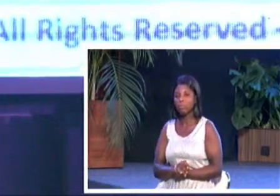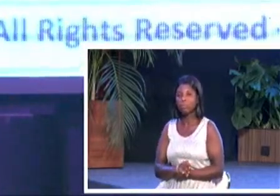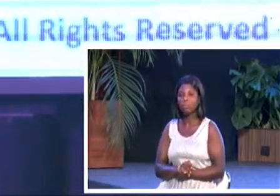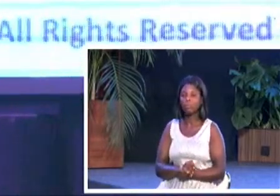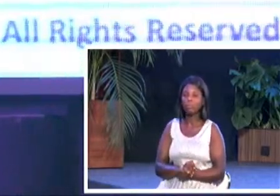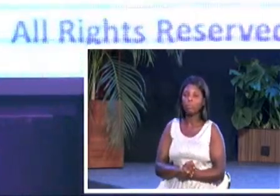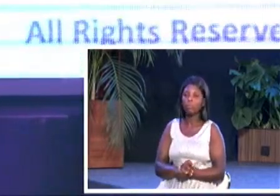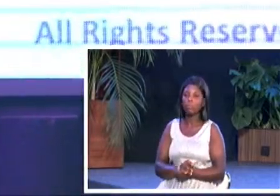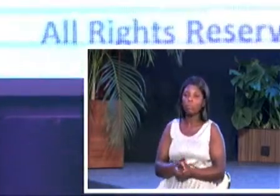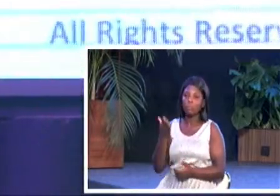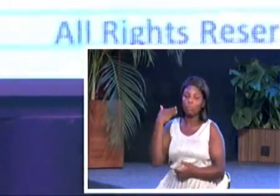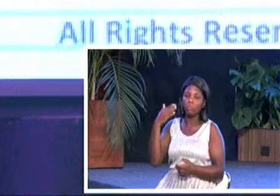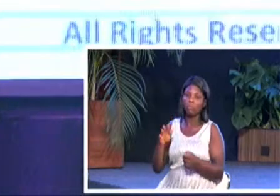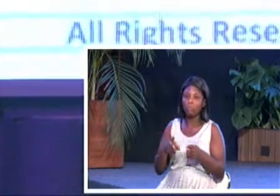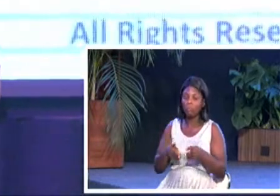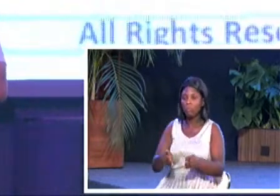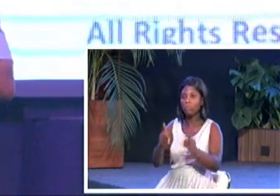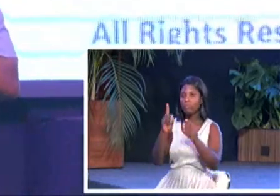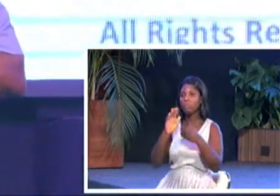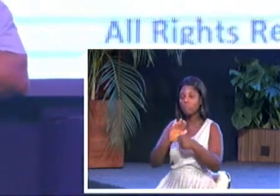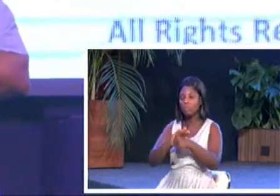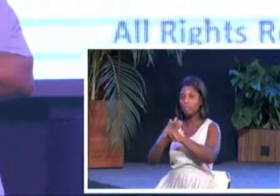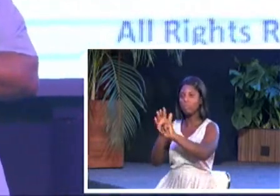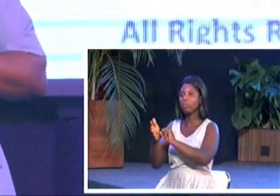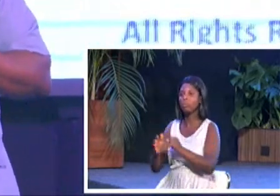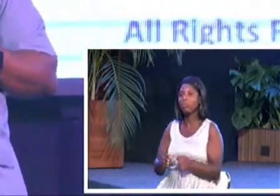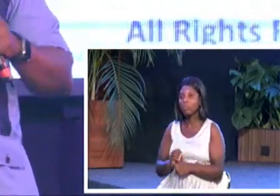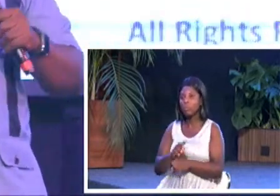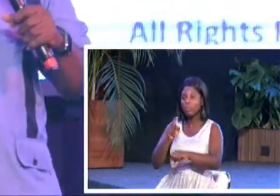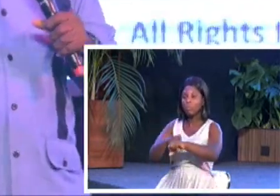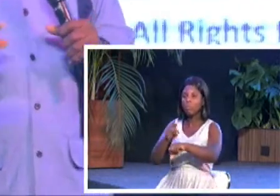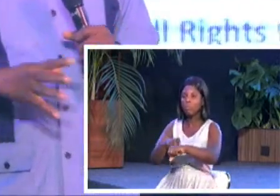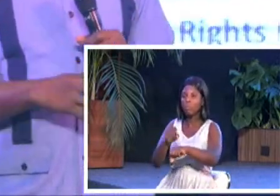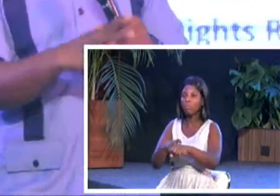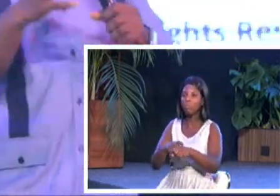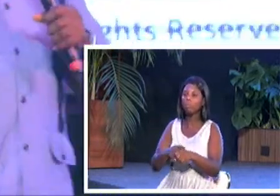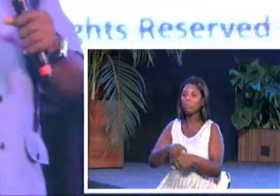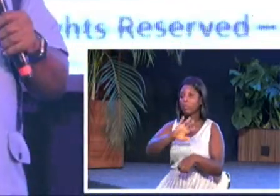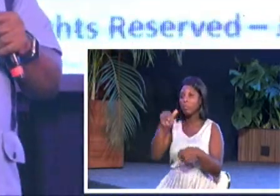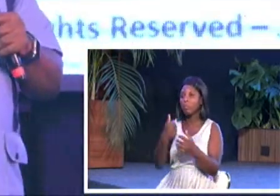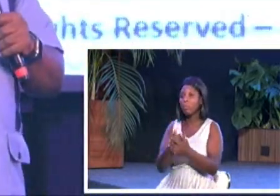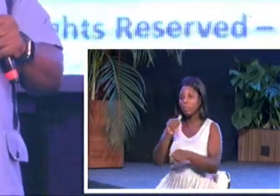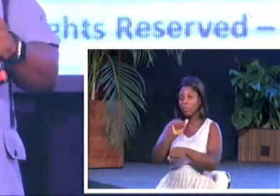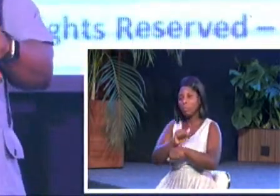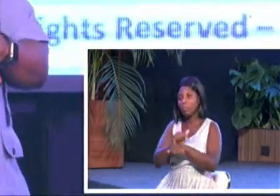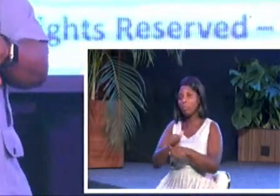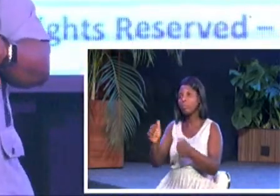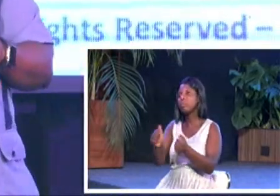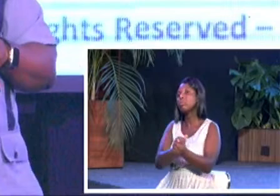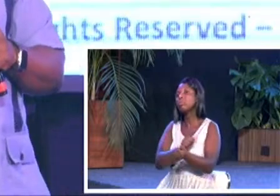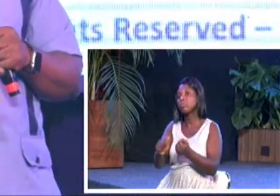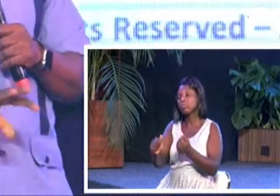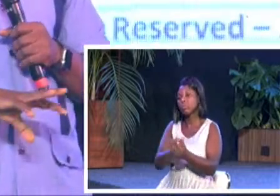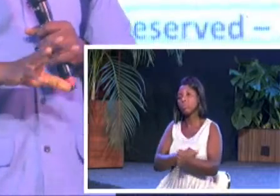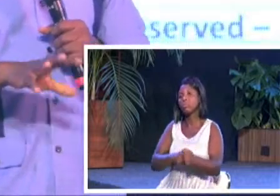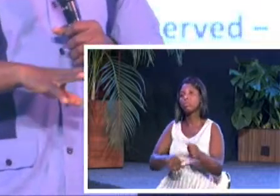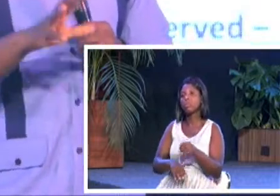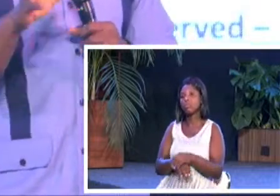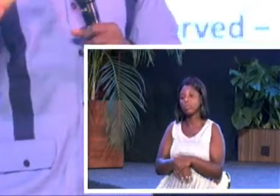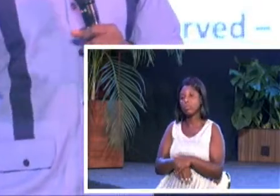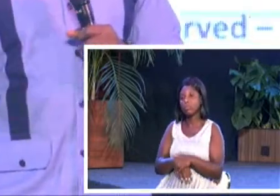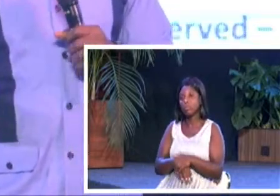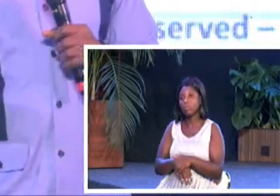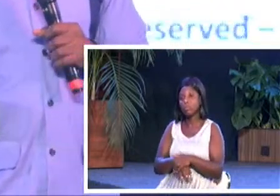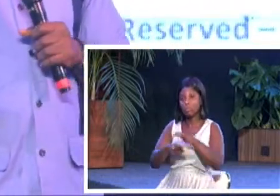period. So that's one of the effects of the digital disruption. Now you can sell, Chinese people can sell in Ghana, Ghanaians